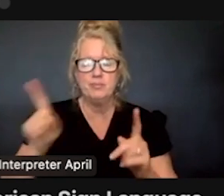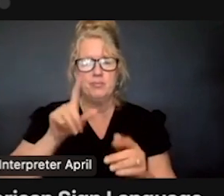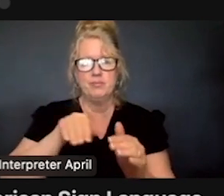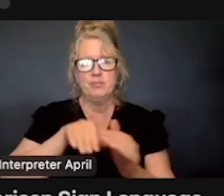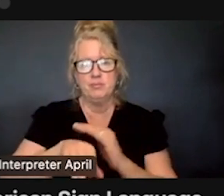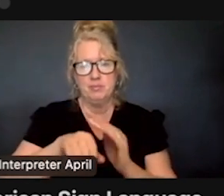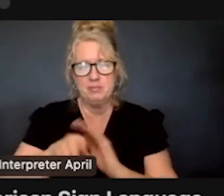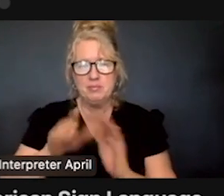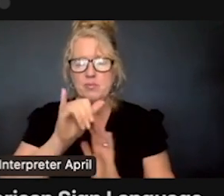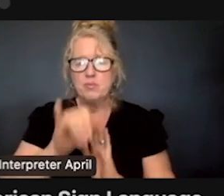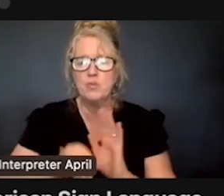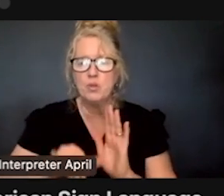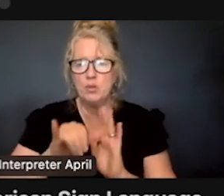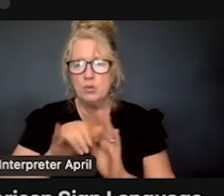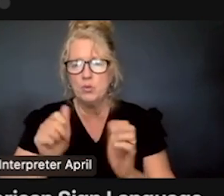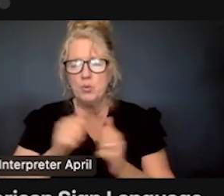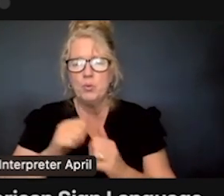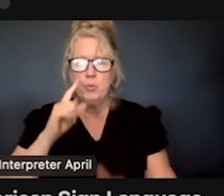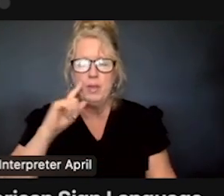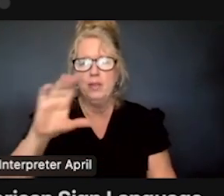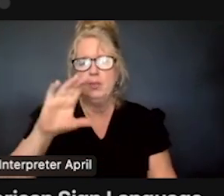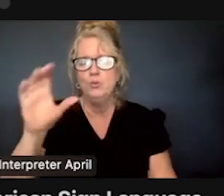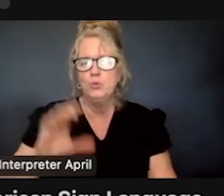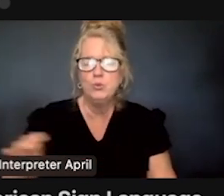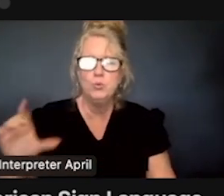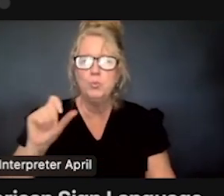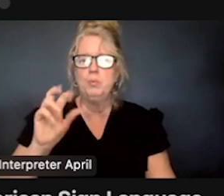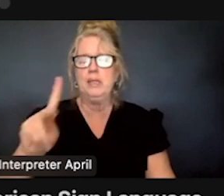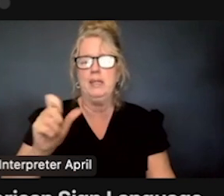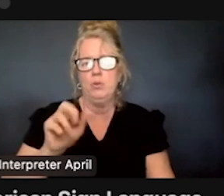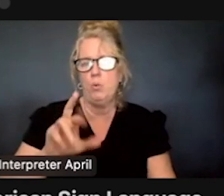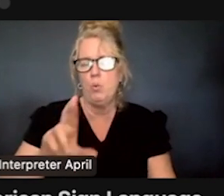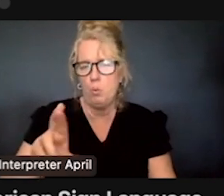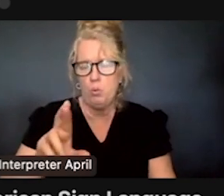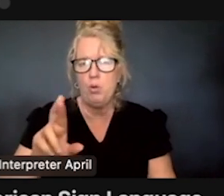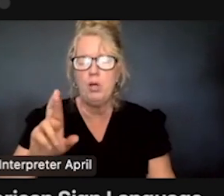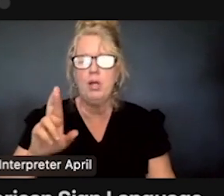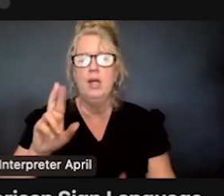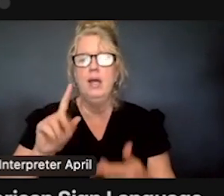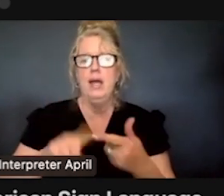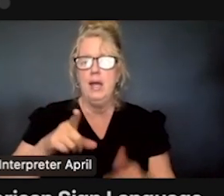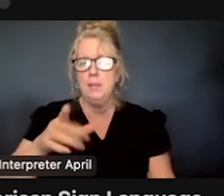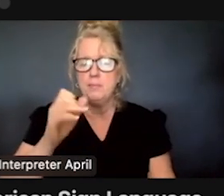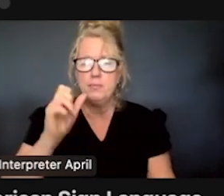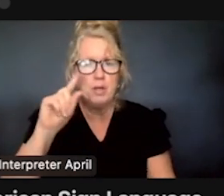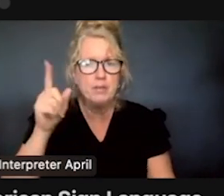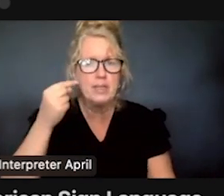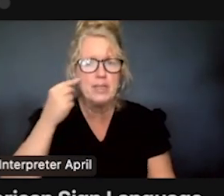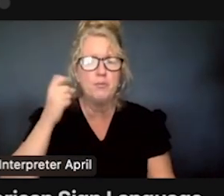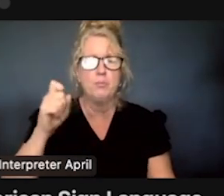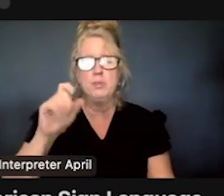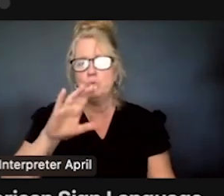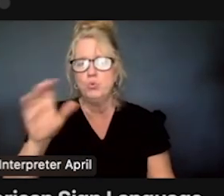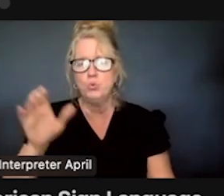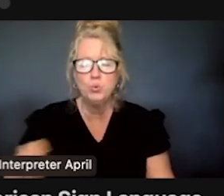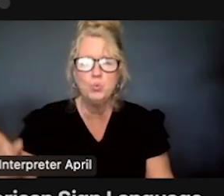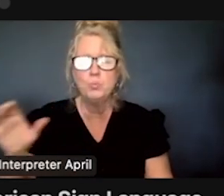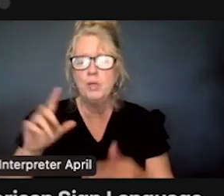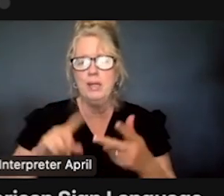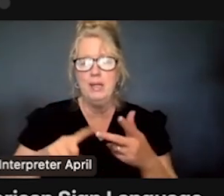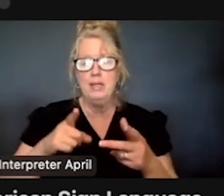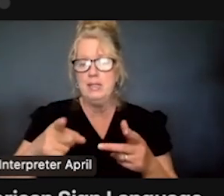an issue with the Zoom link, or you have a government Zoom that